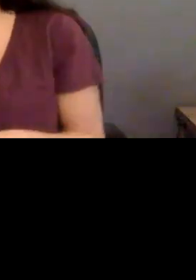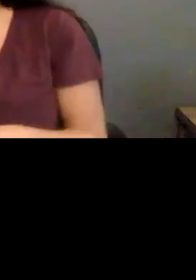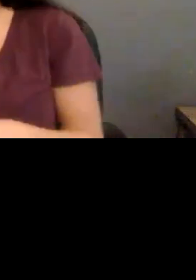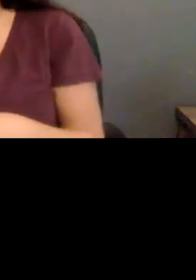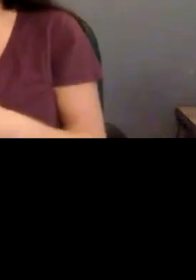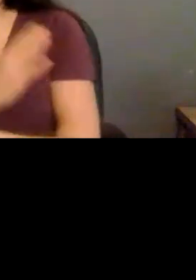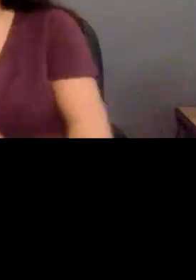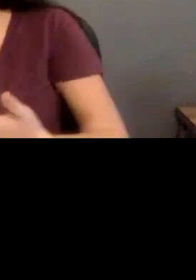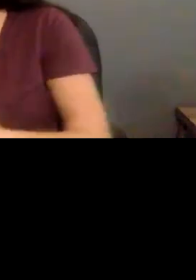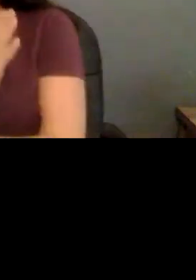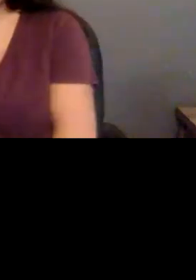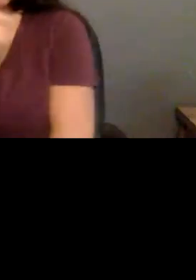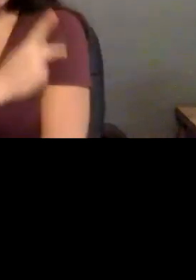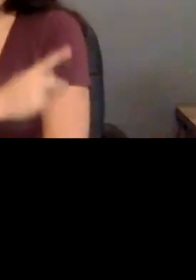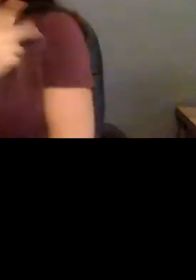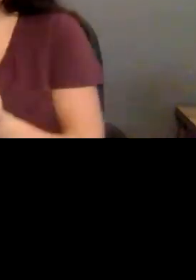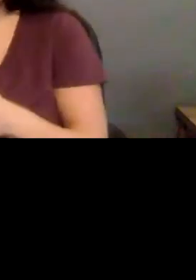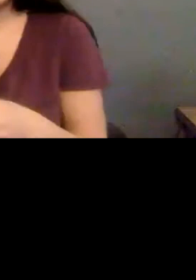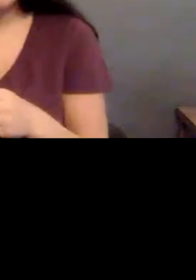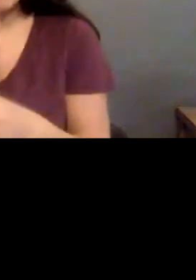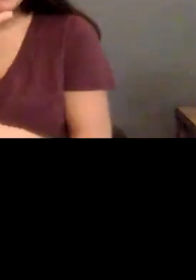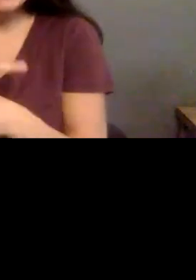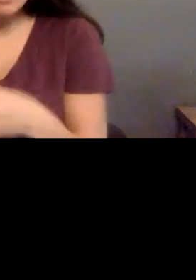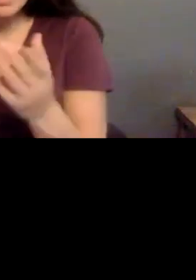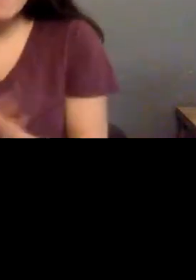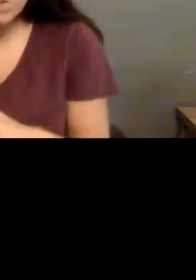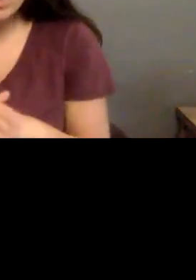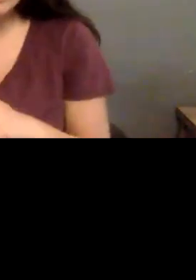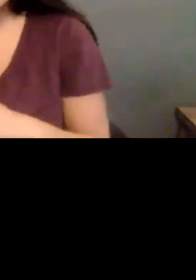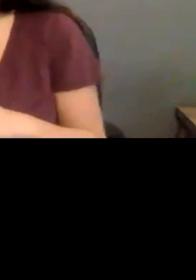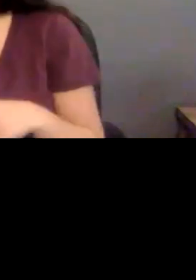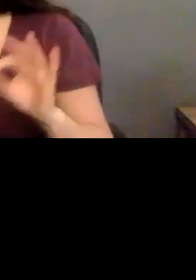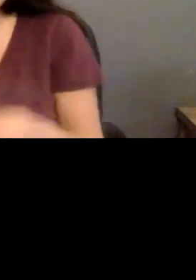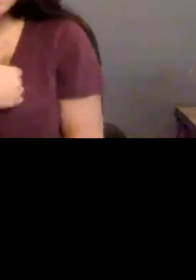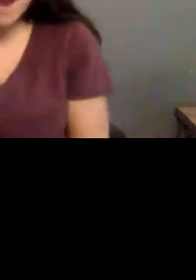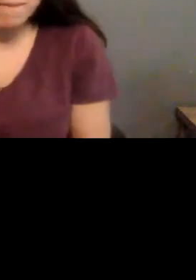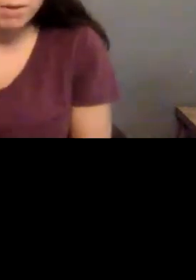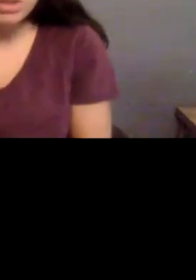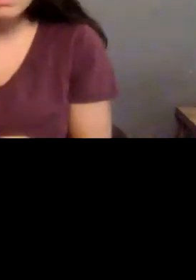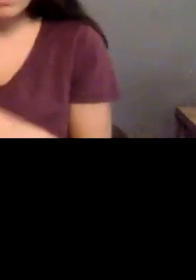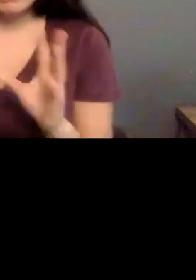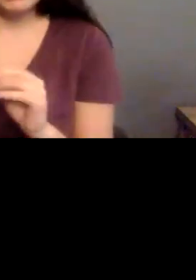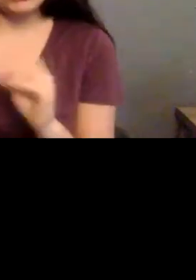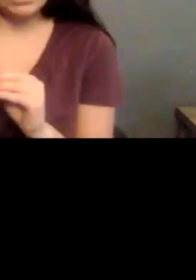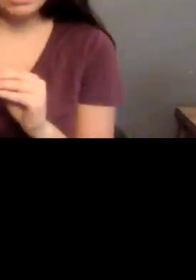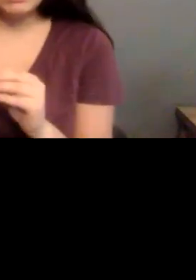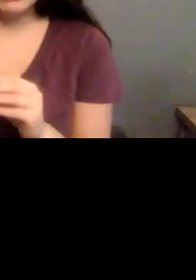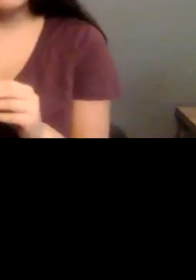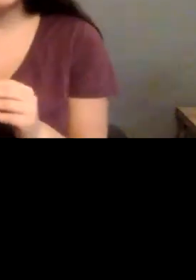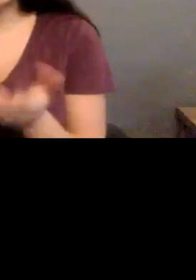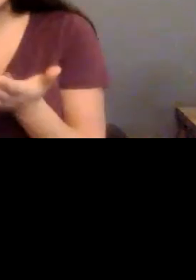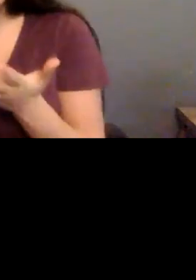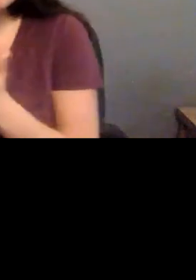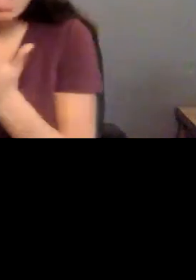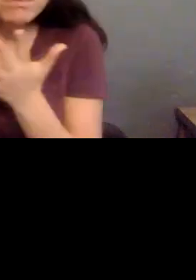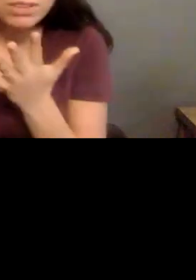or maybe incorporating some caregivers or parents or family members into those sessions where talking about options and their